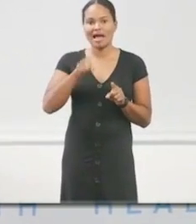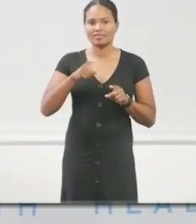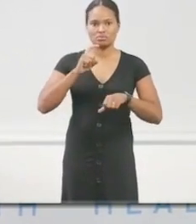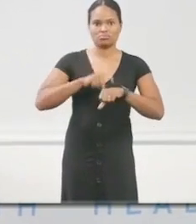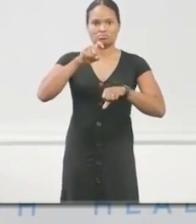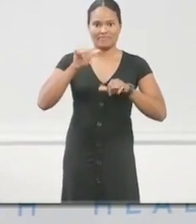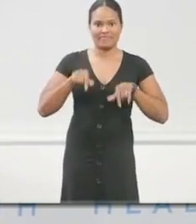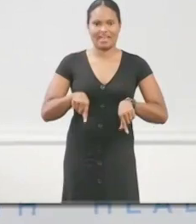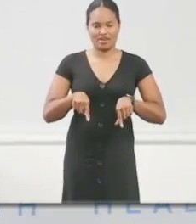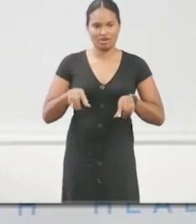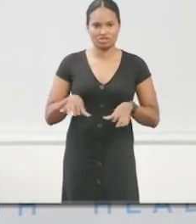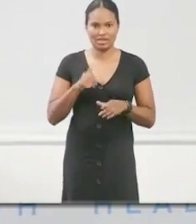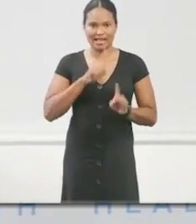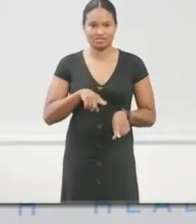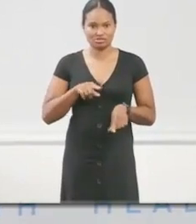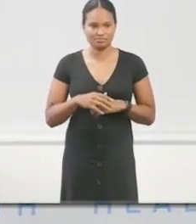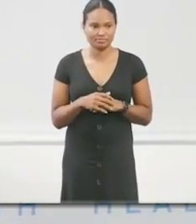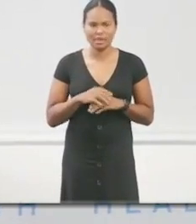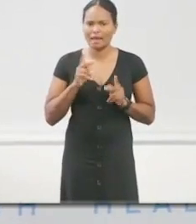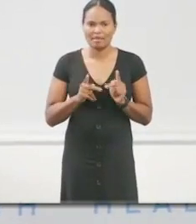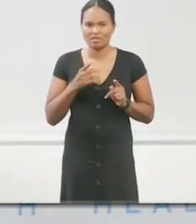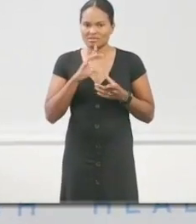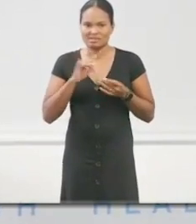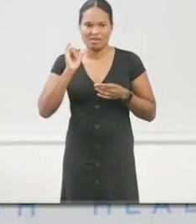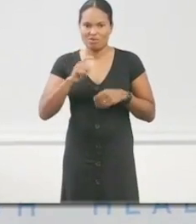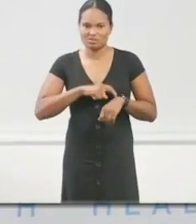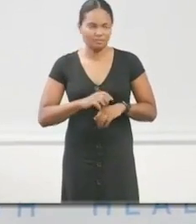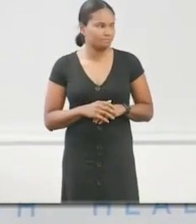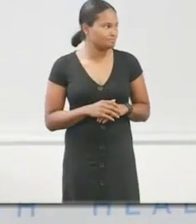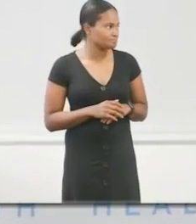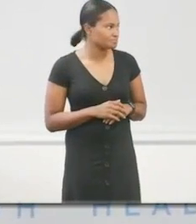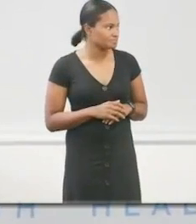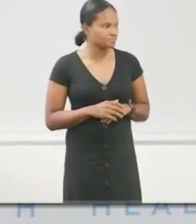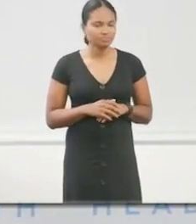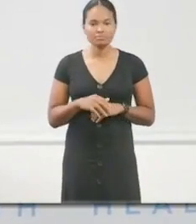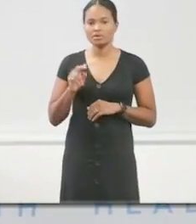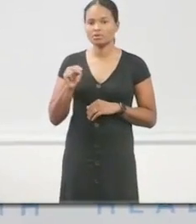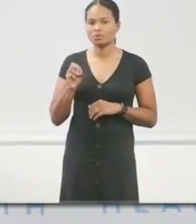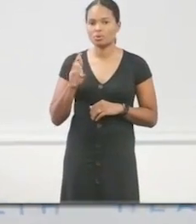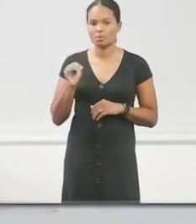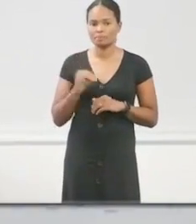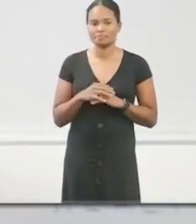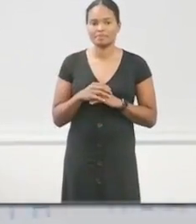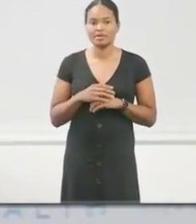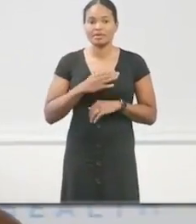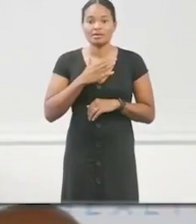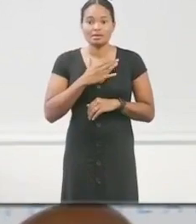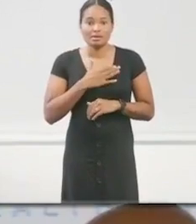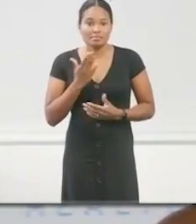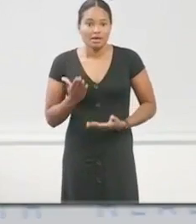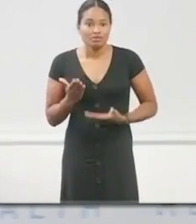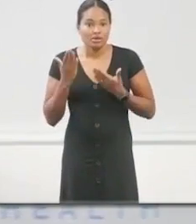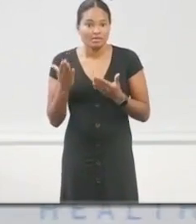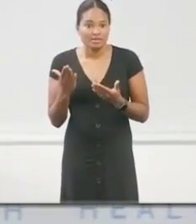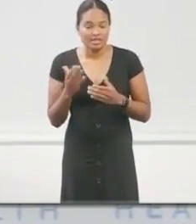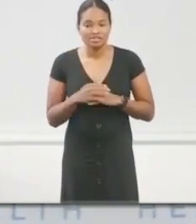people do it all the time. The pitch that I would make today, is to